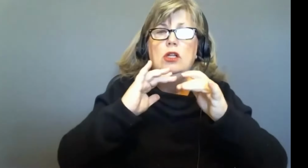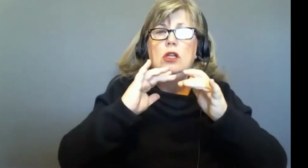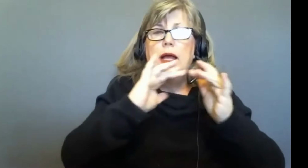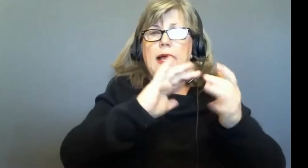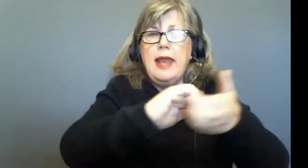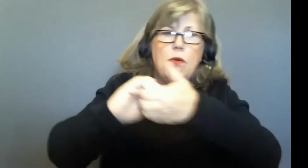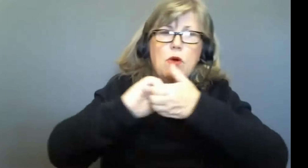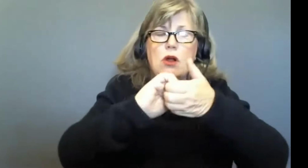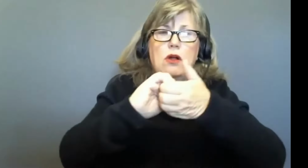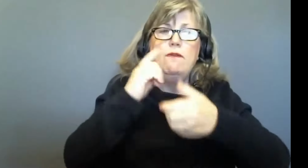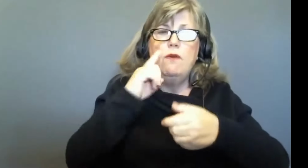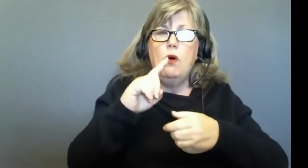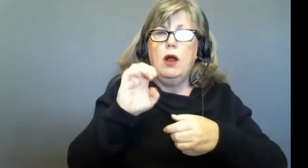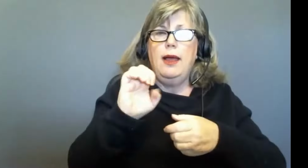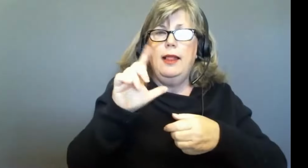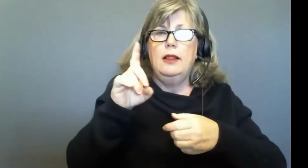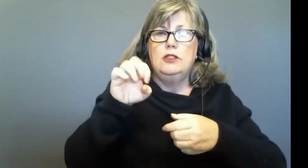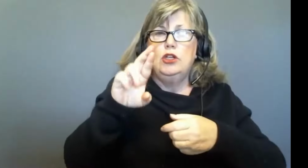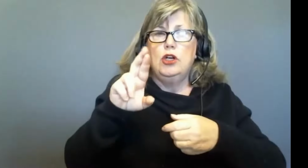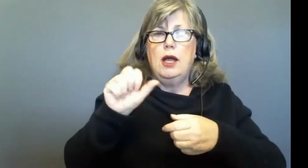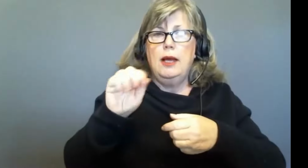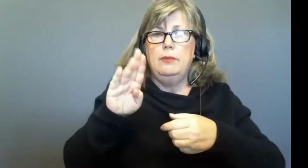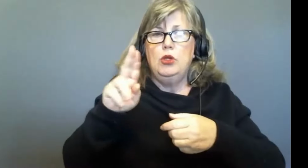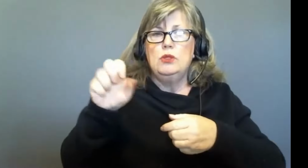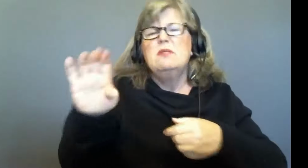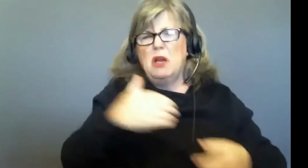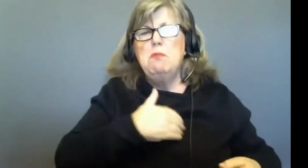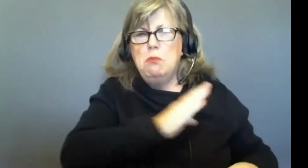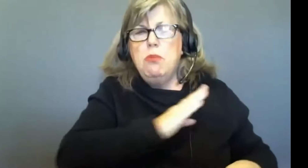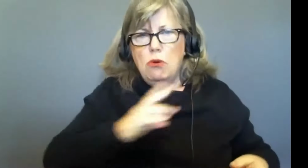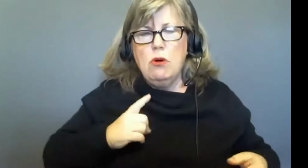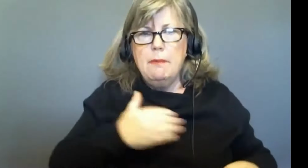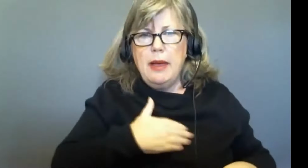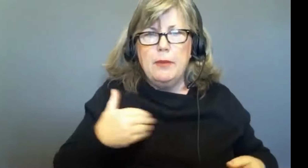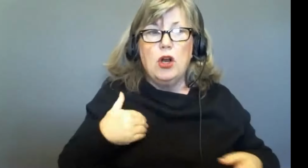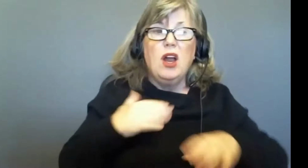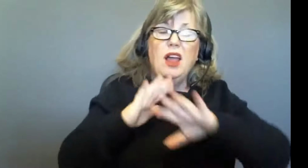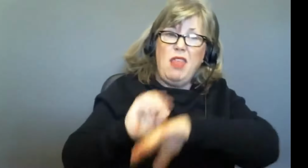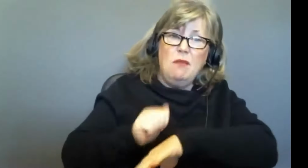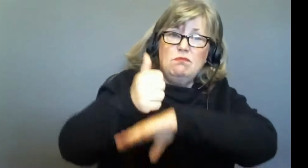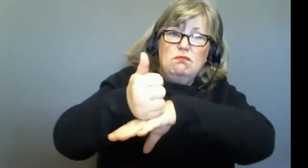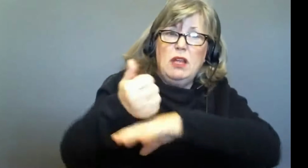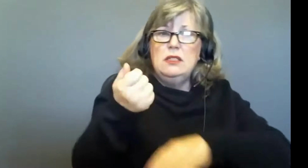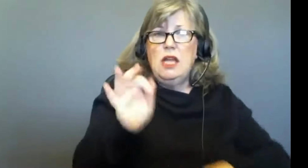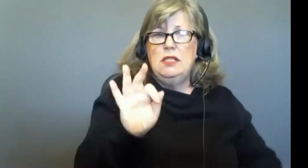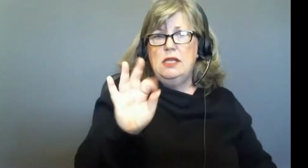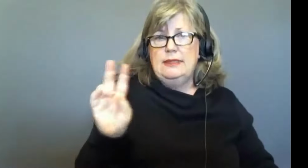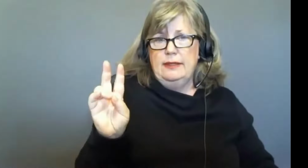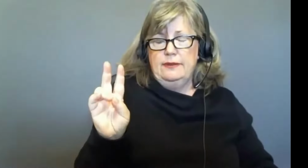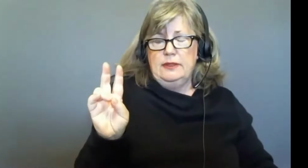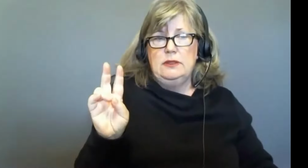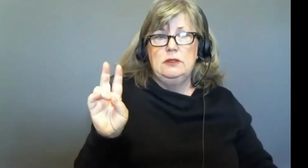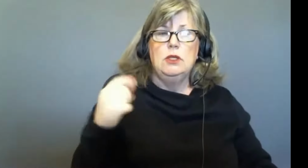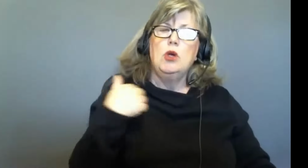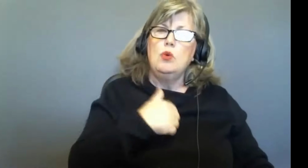I'm part of the board. And this network has been created in 1997. And we are an